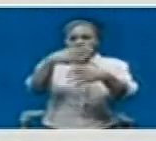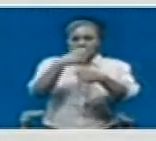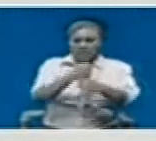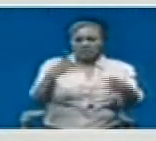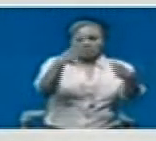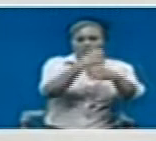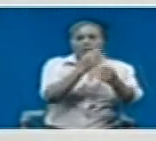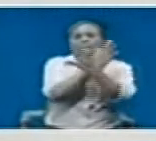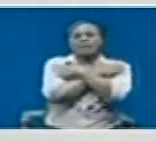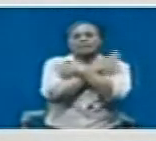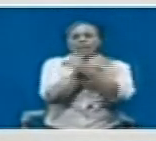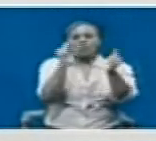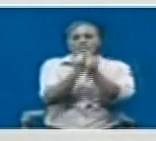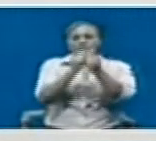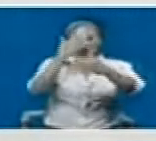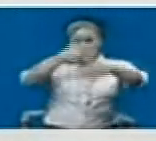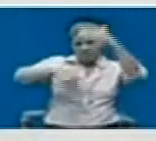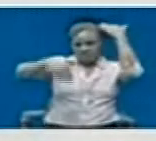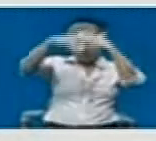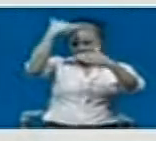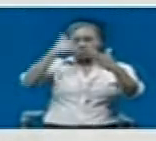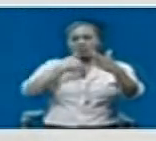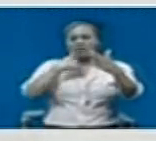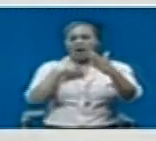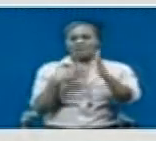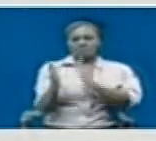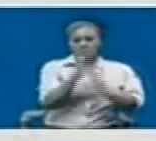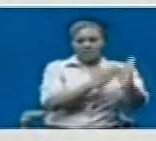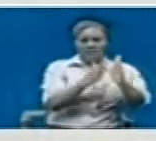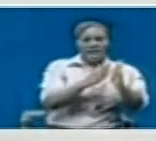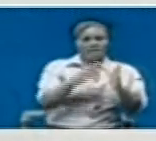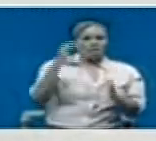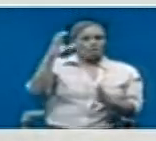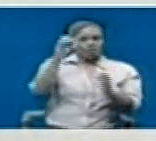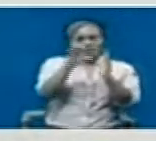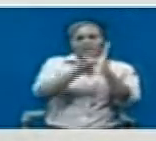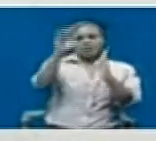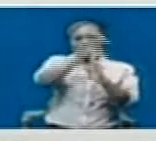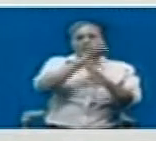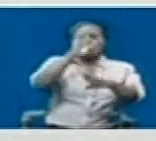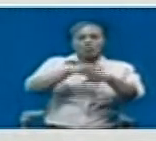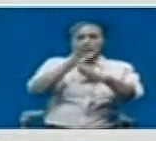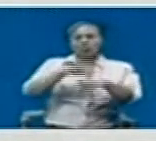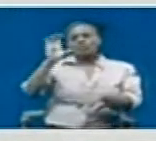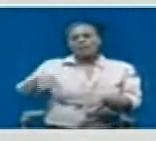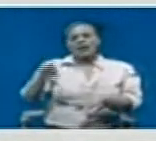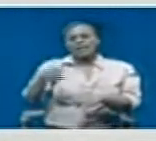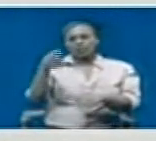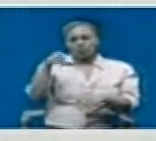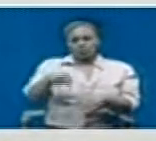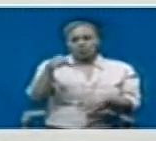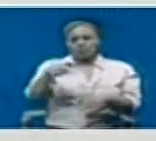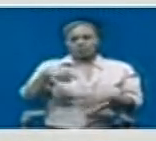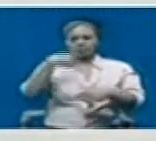are partnering with universities to tailor courses suitable for the Kenyan market today, that is today and